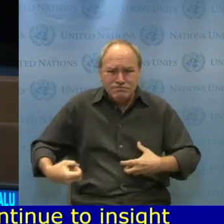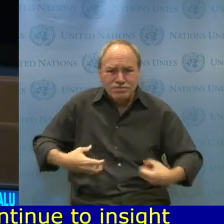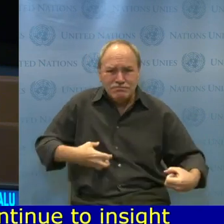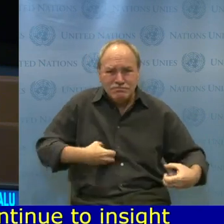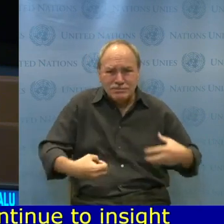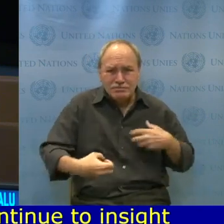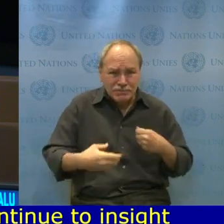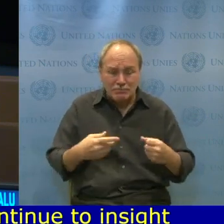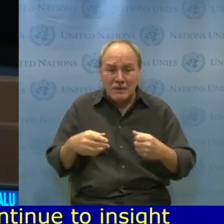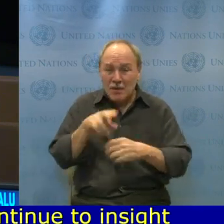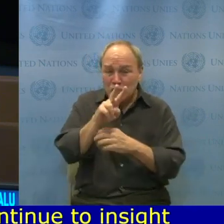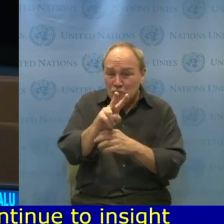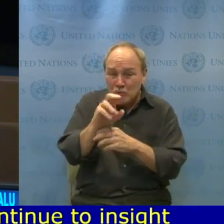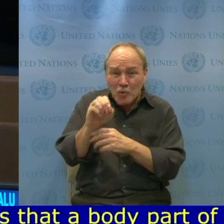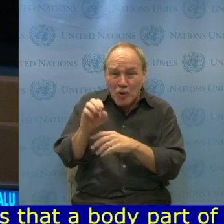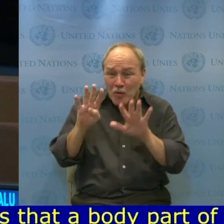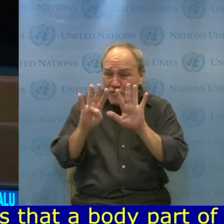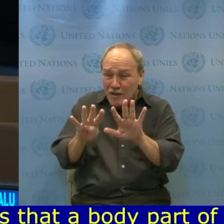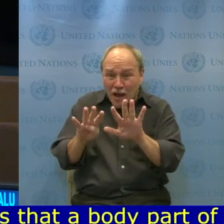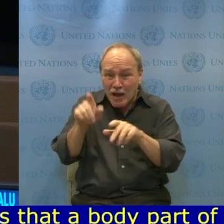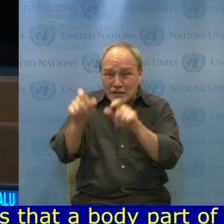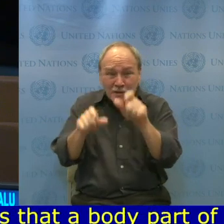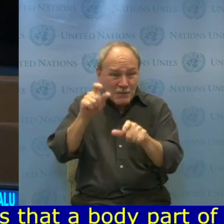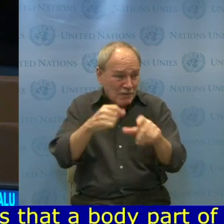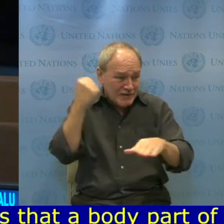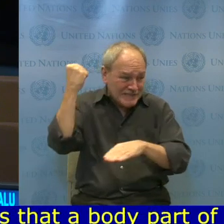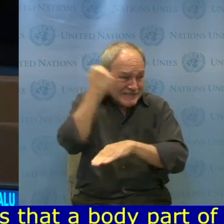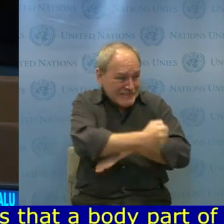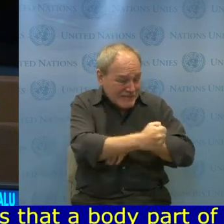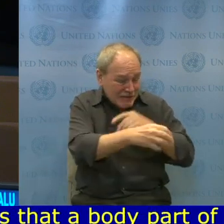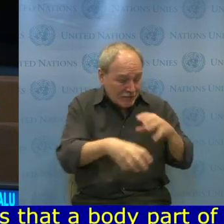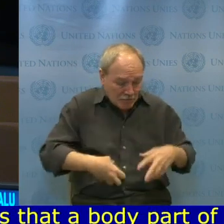people to be murdered and 587 to be attacked